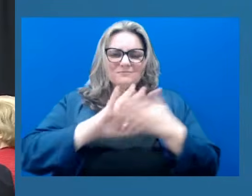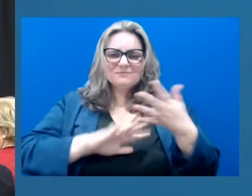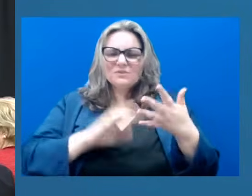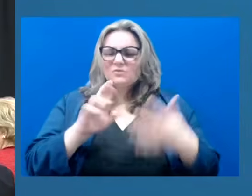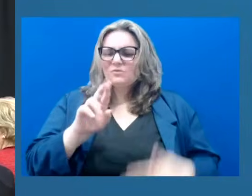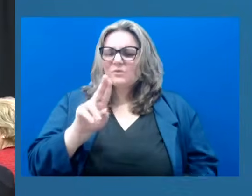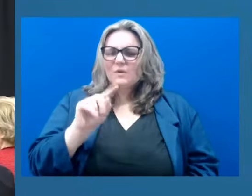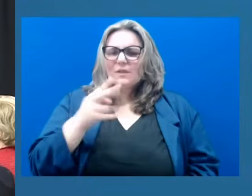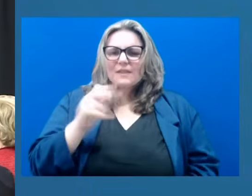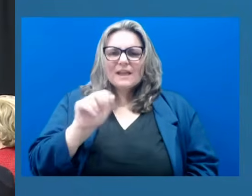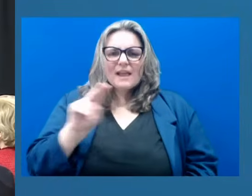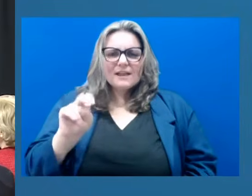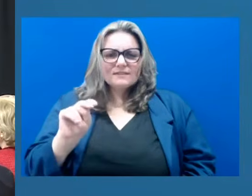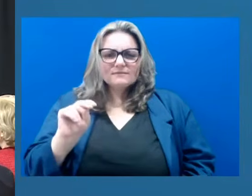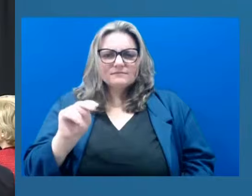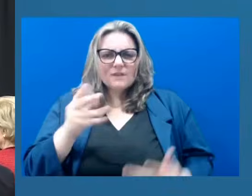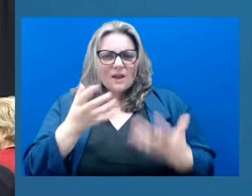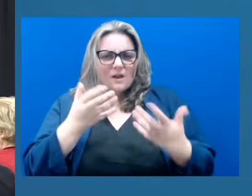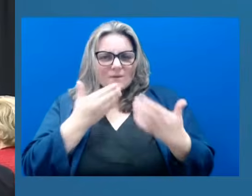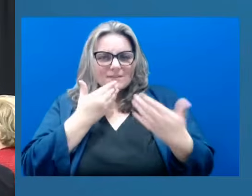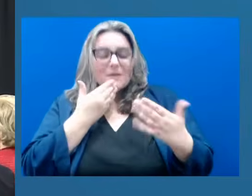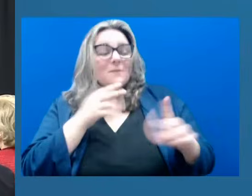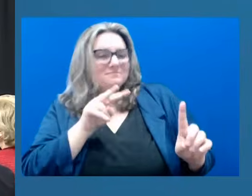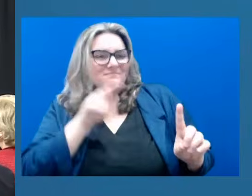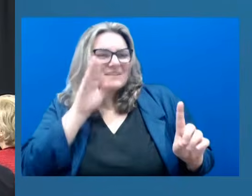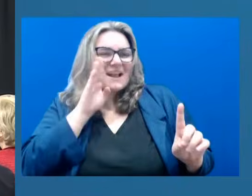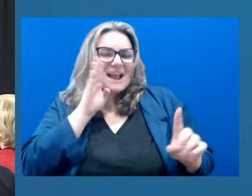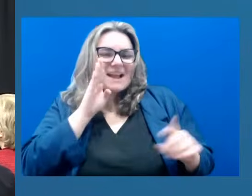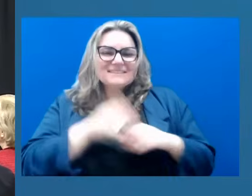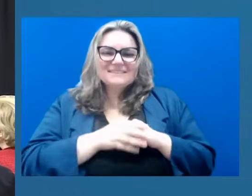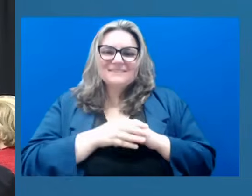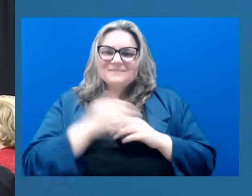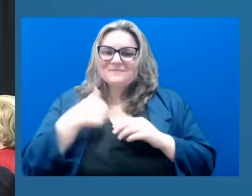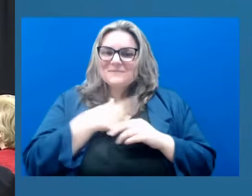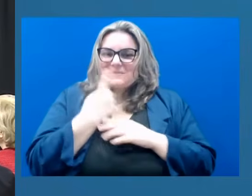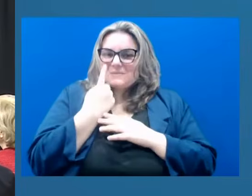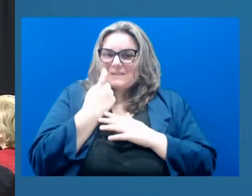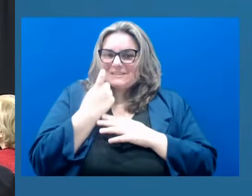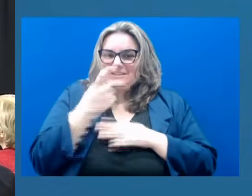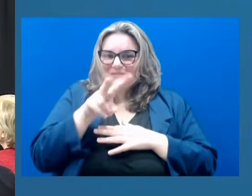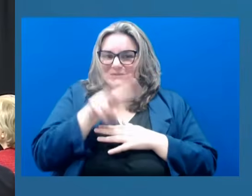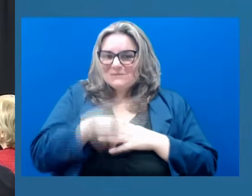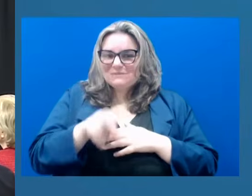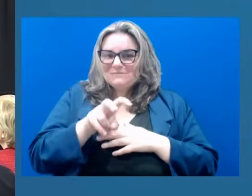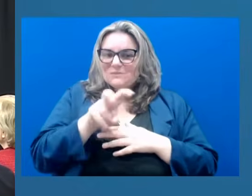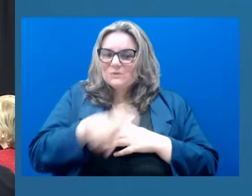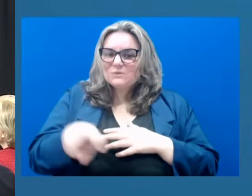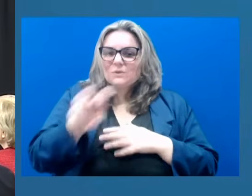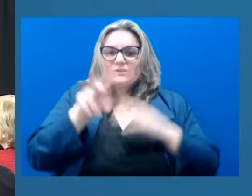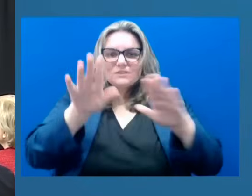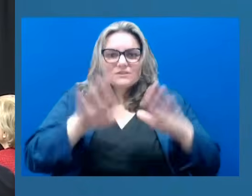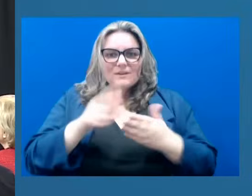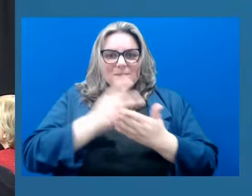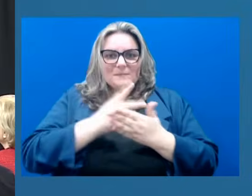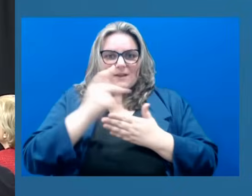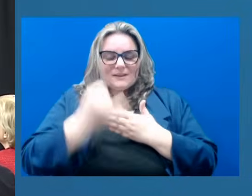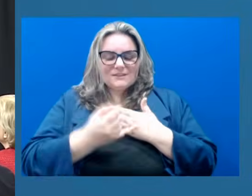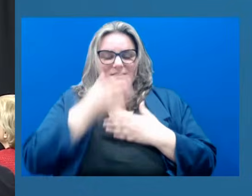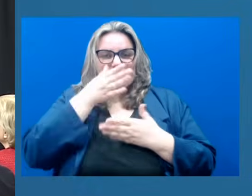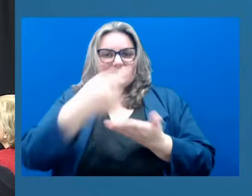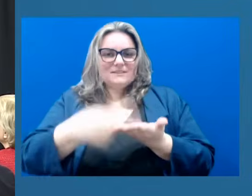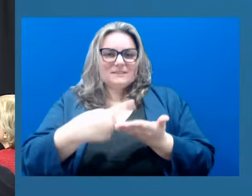Ann? Oh, Ruth Ann. We just took a tour of an incredible project I'll talk about, but she probably got delayed with that.